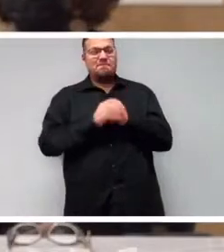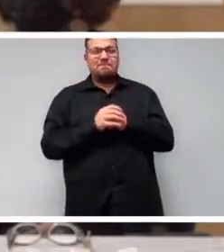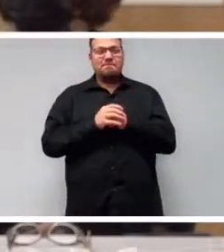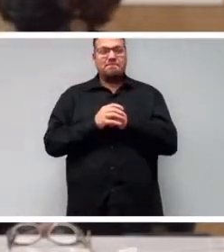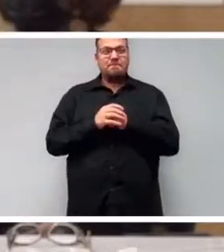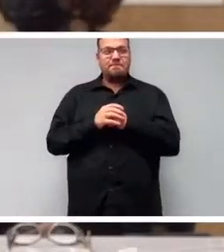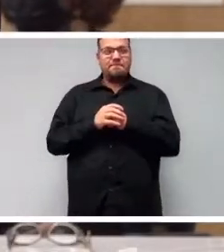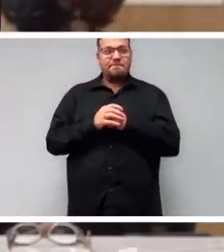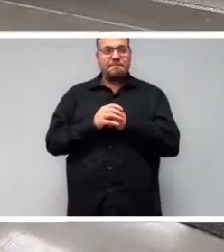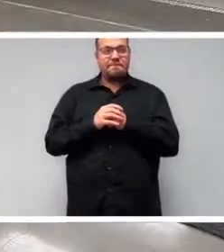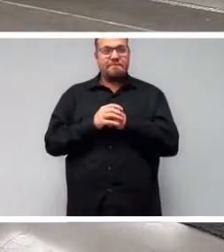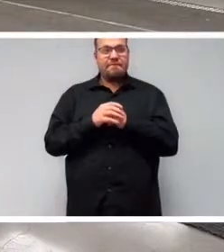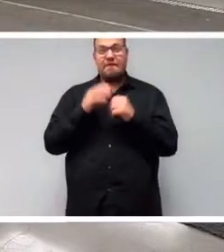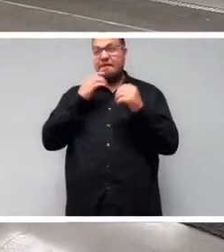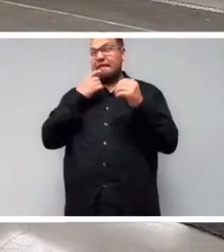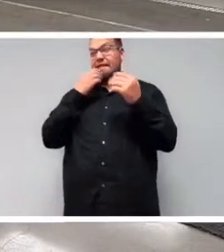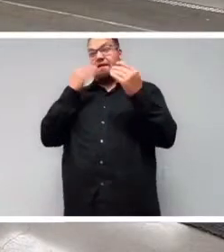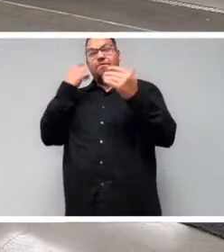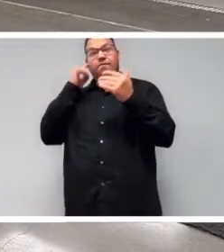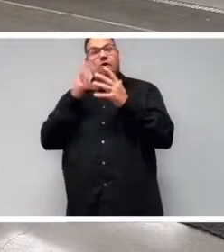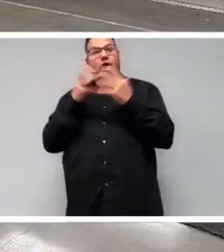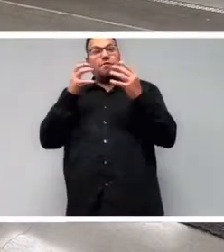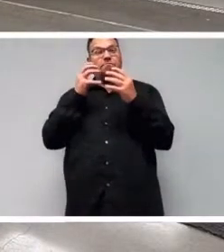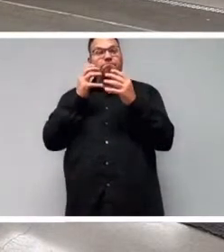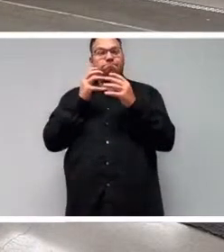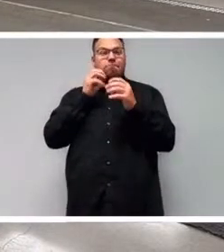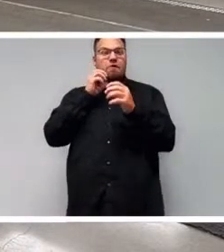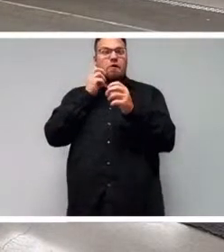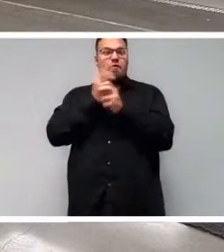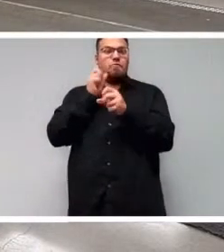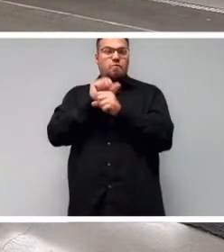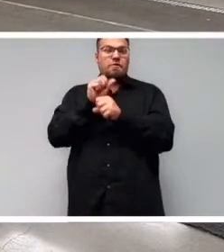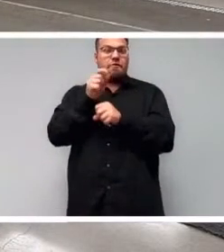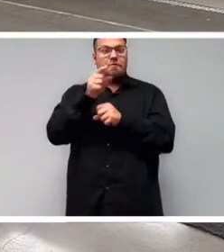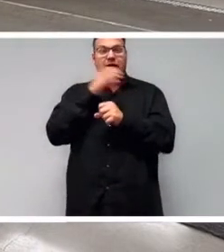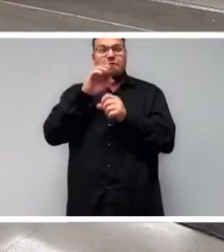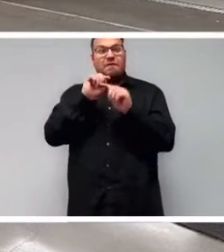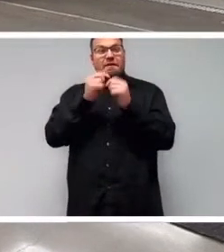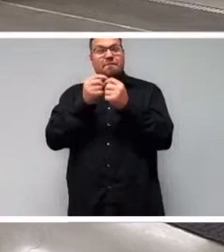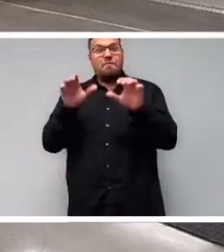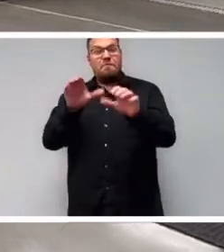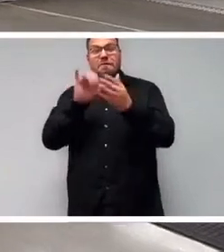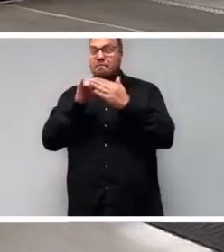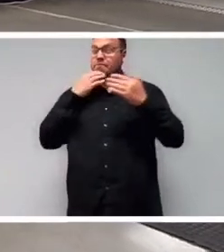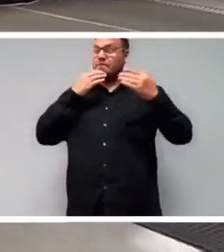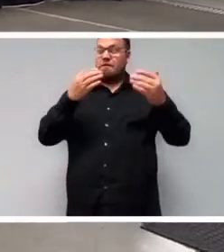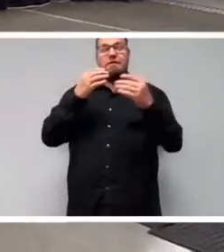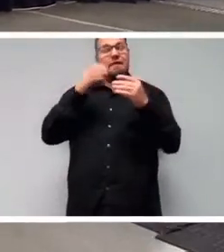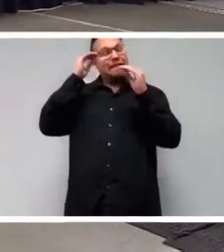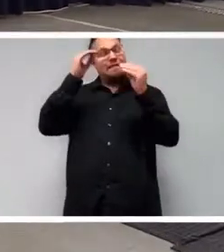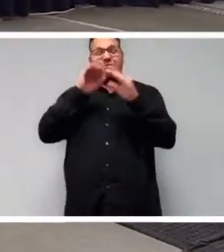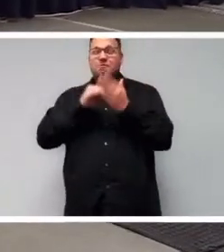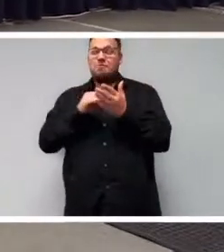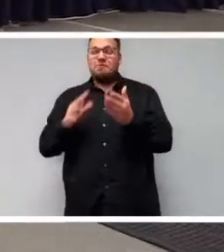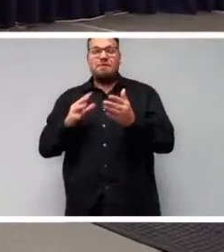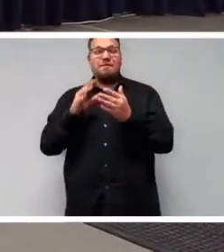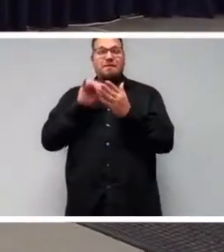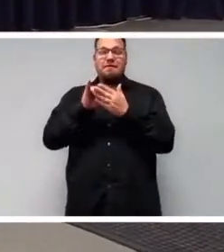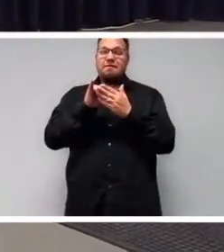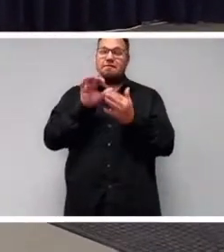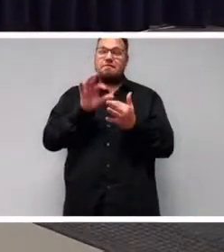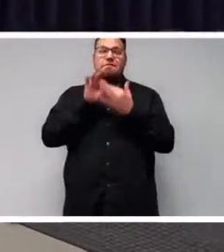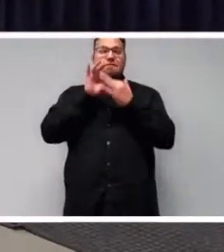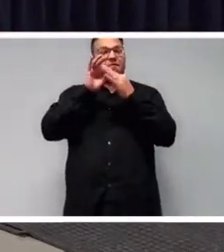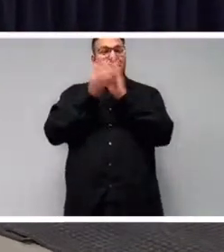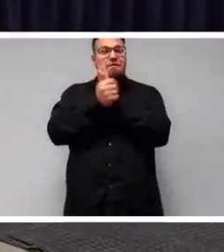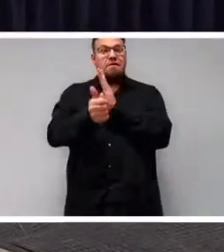I'd just like to say thank you for all the hard work that you and your team do. It's very appreciative and teaching these students these essential skills.